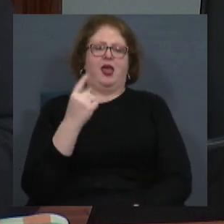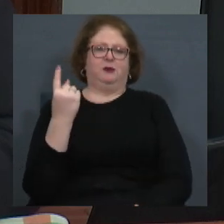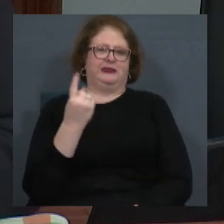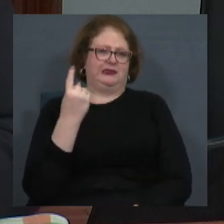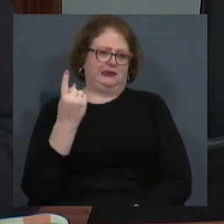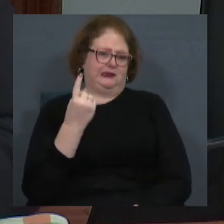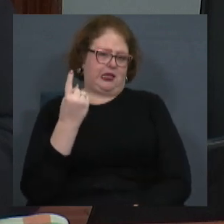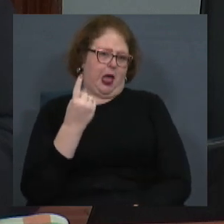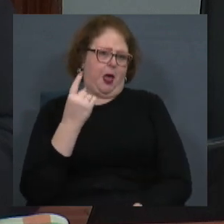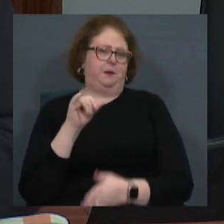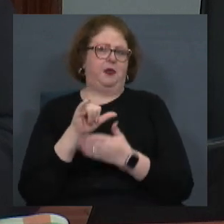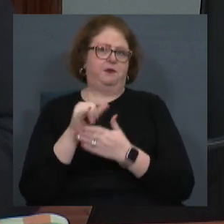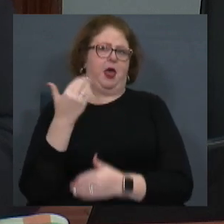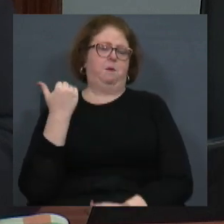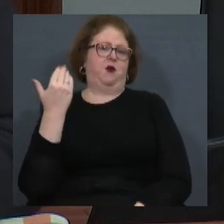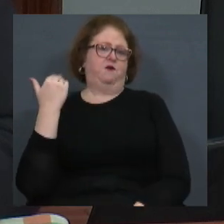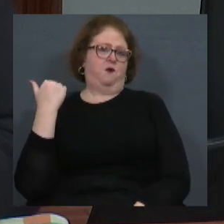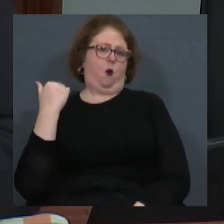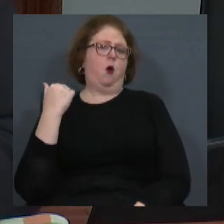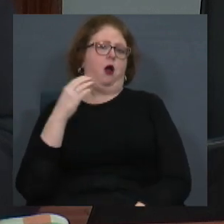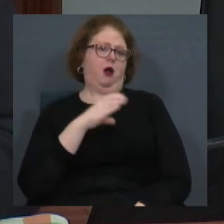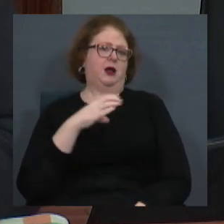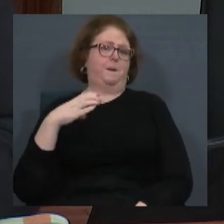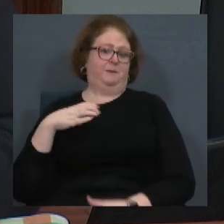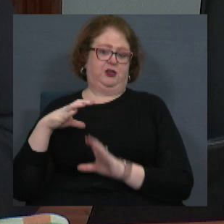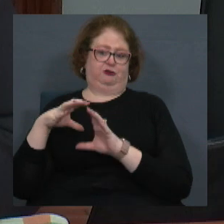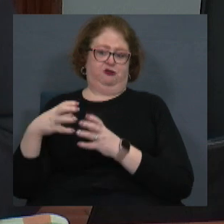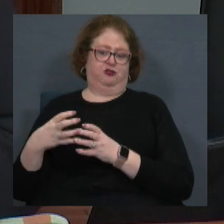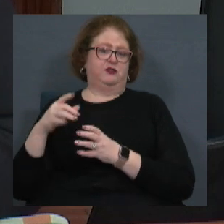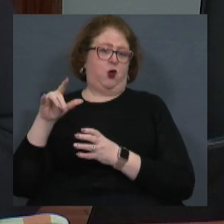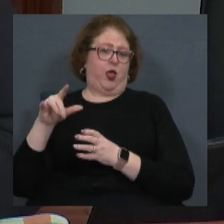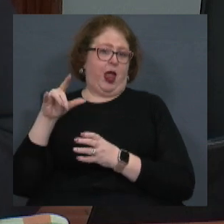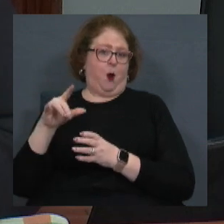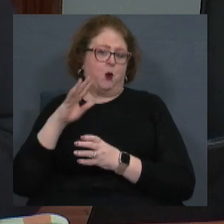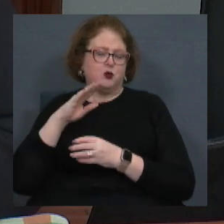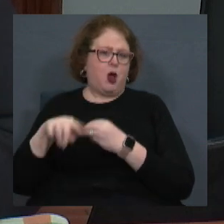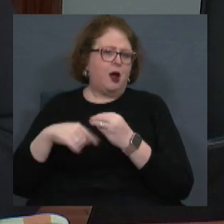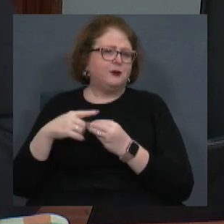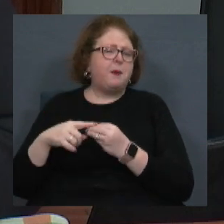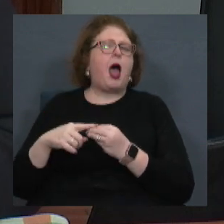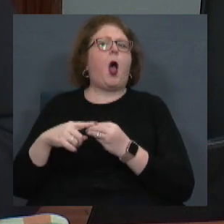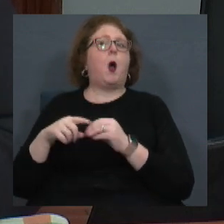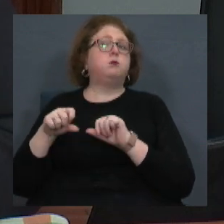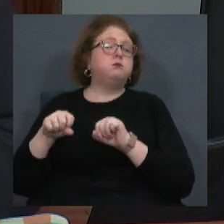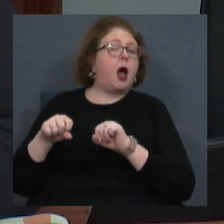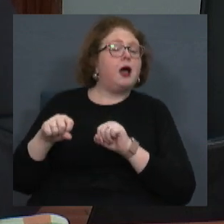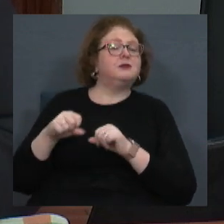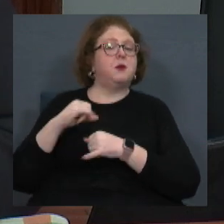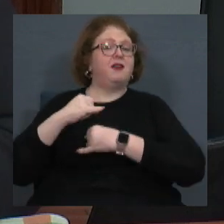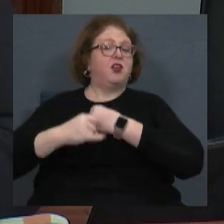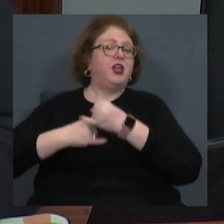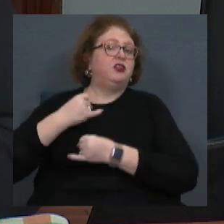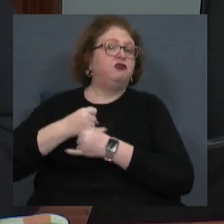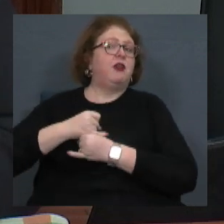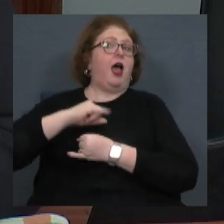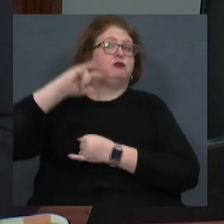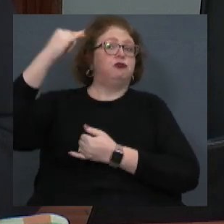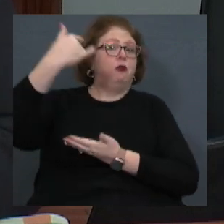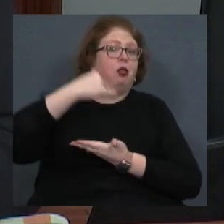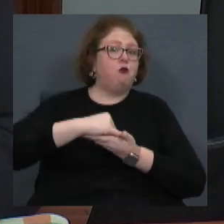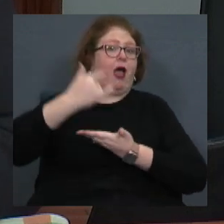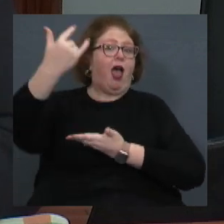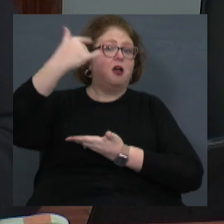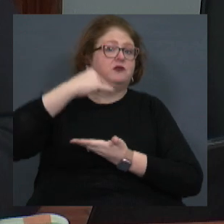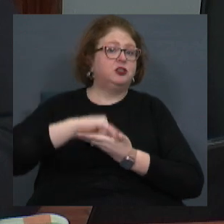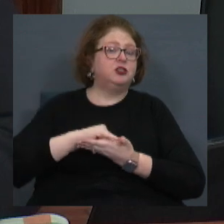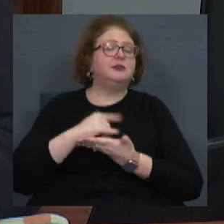past commissions talked about could be something that would handle international arrivals. But obviously, we have